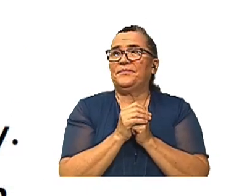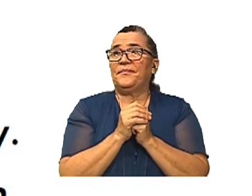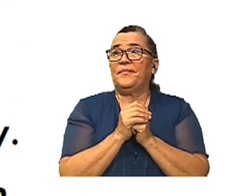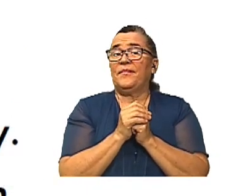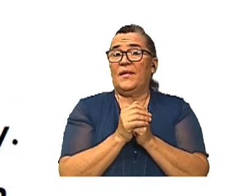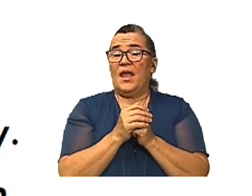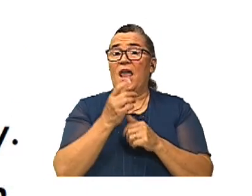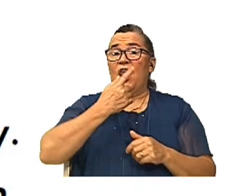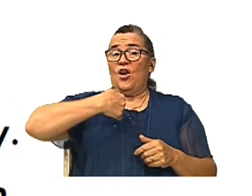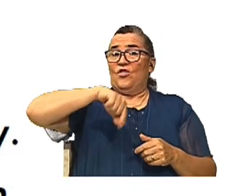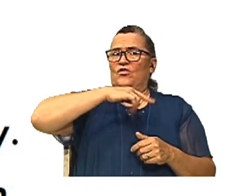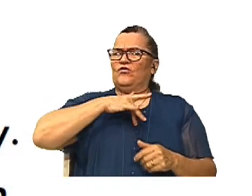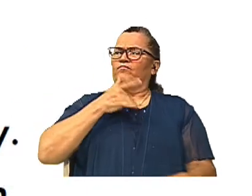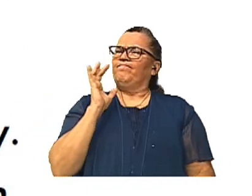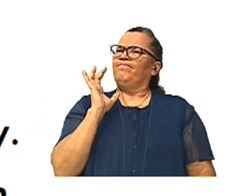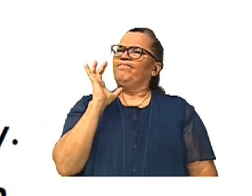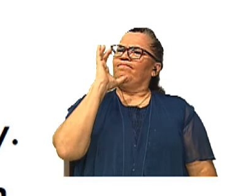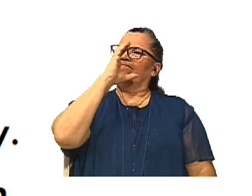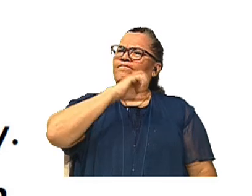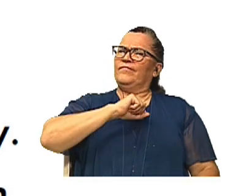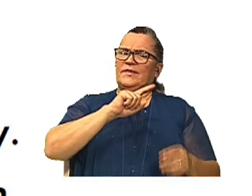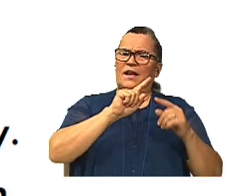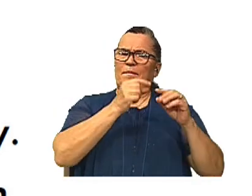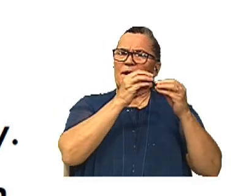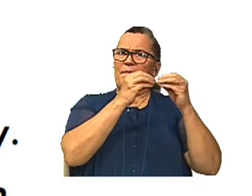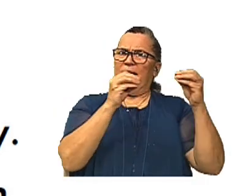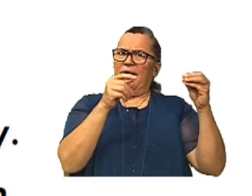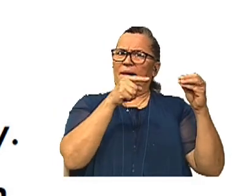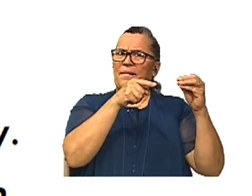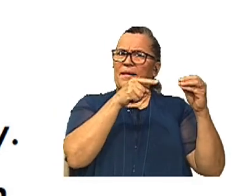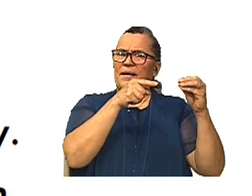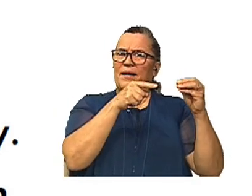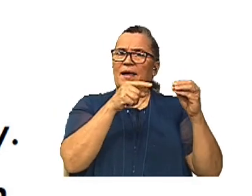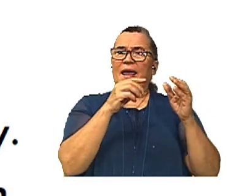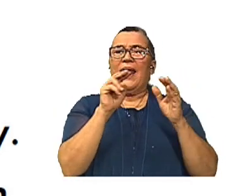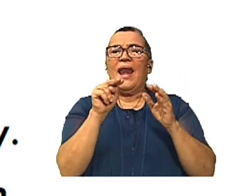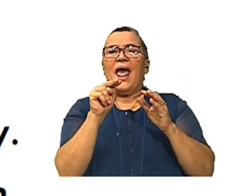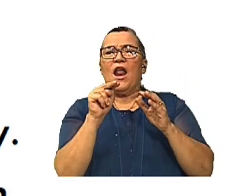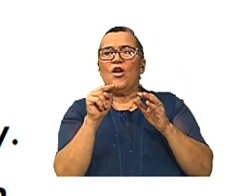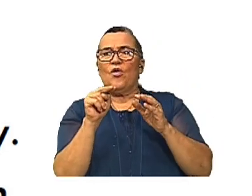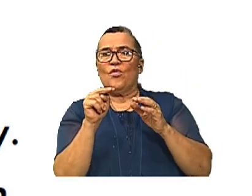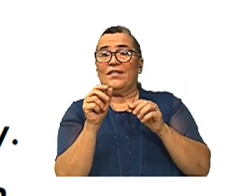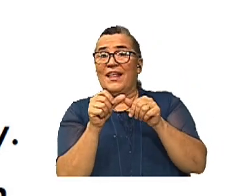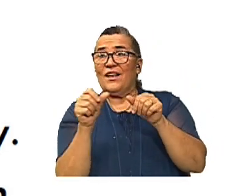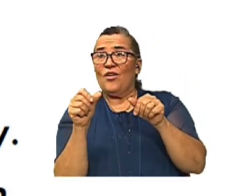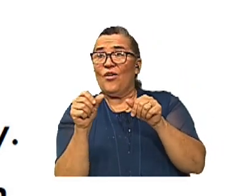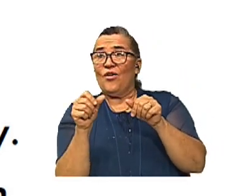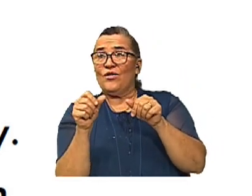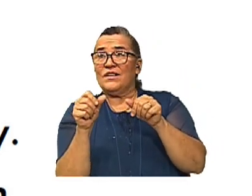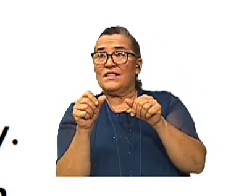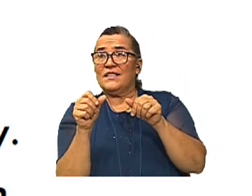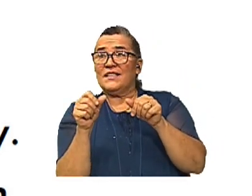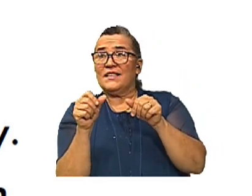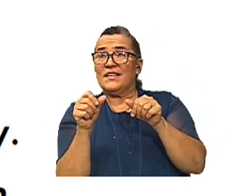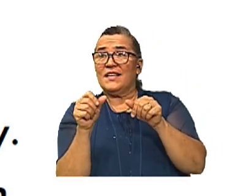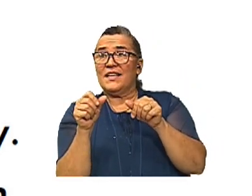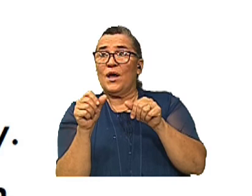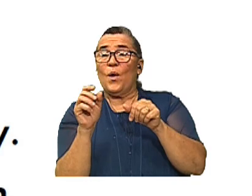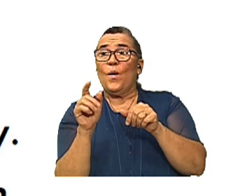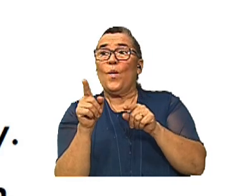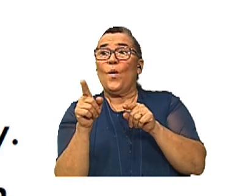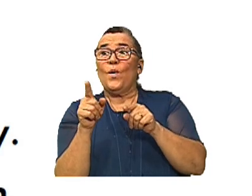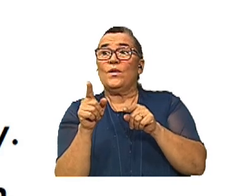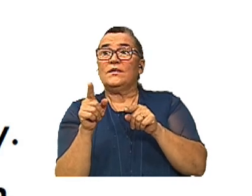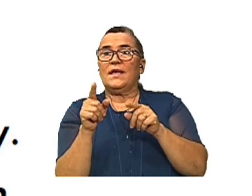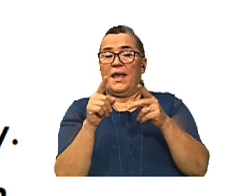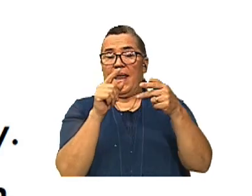We infer from the first paragraph that nanotechnology will, A, be a fantasy about the